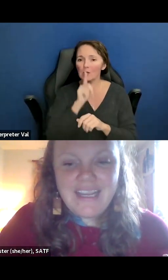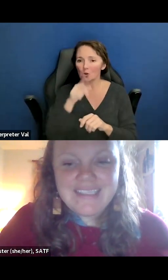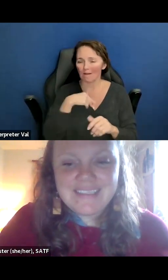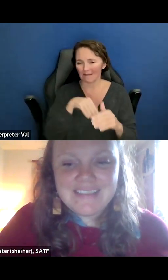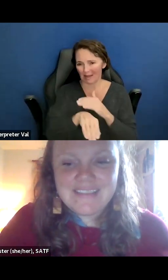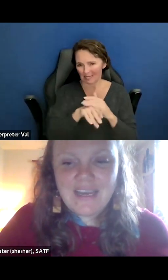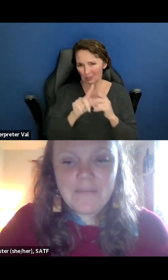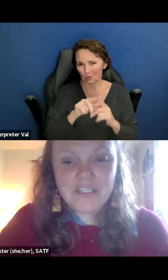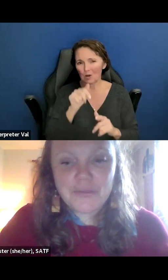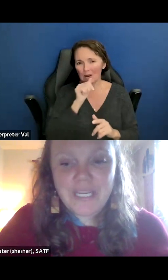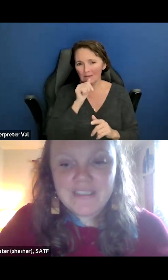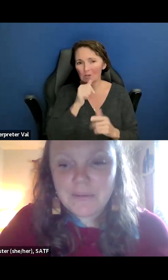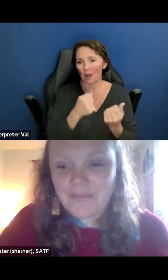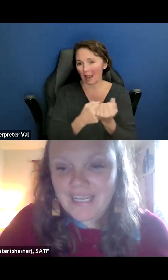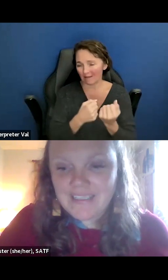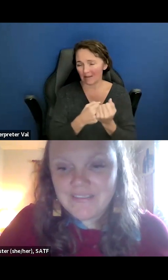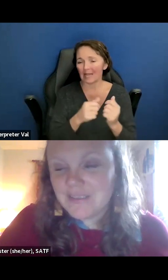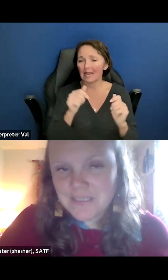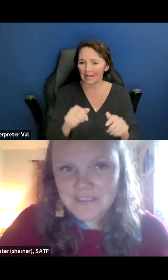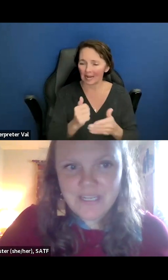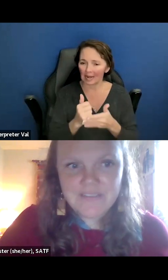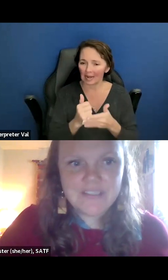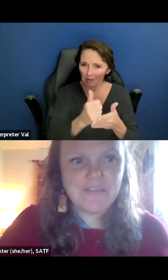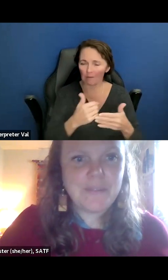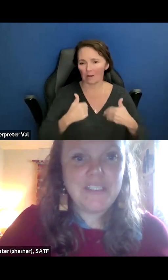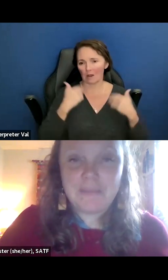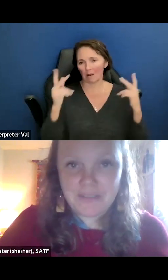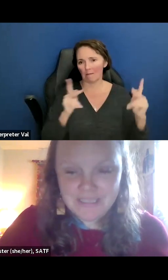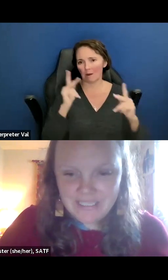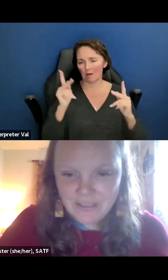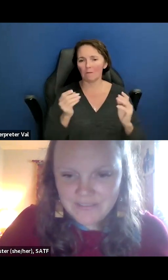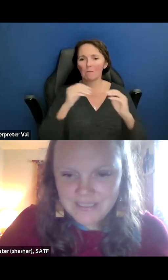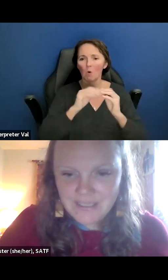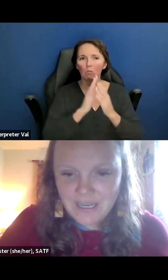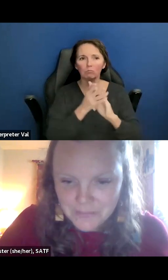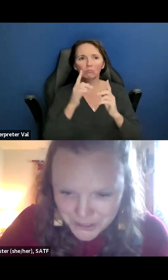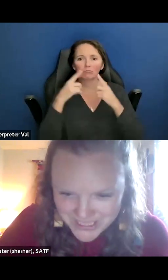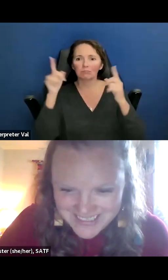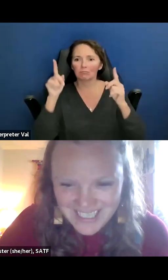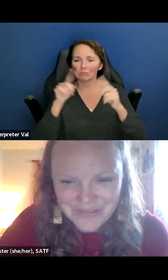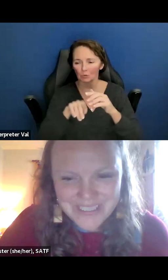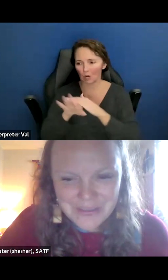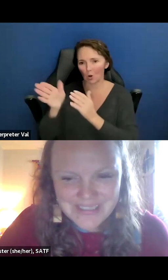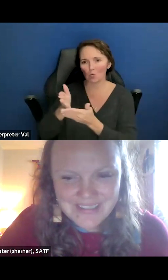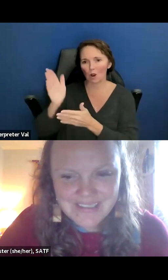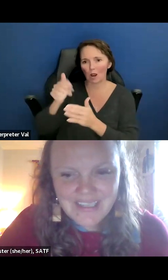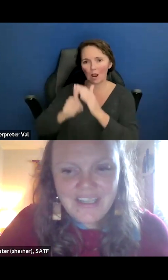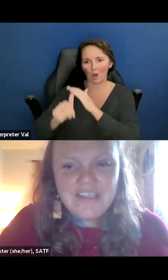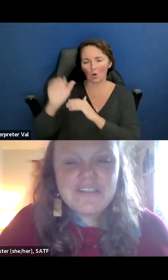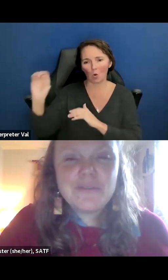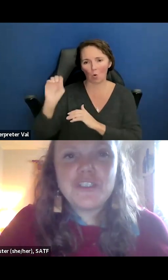They exist. They're trained to provide victims and survivors information about their legal options and